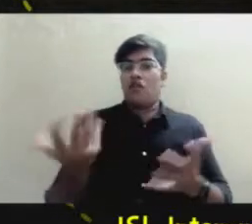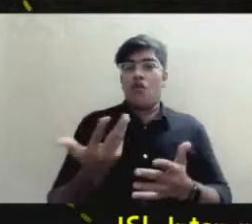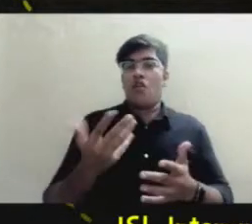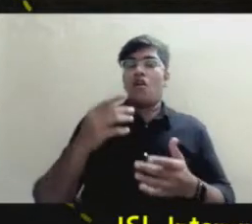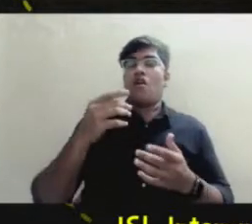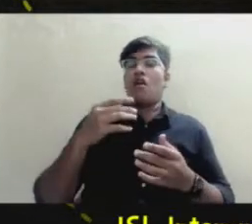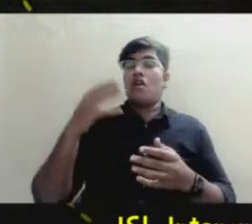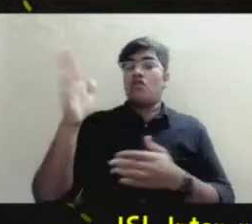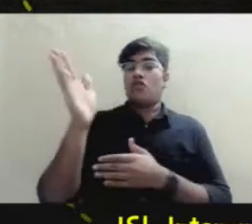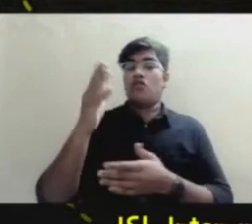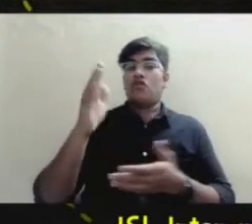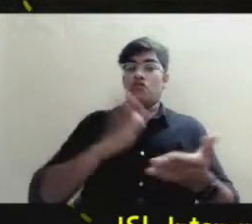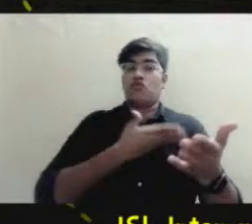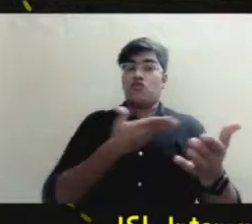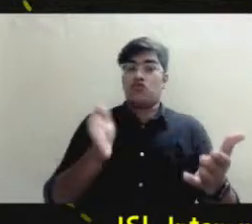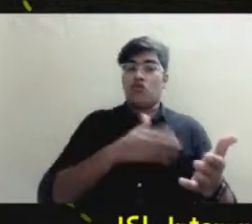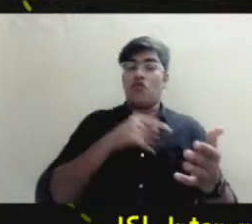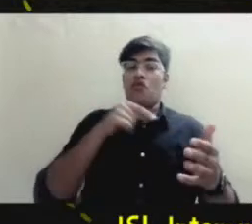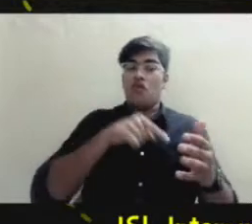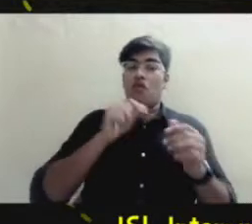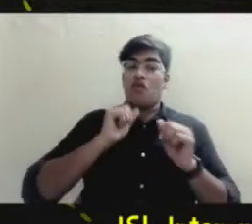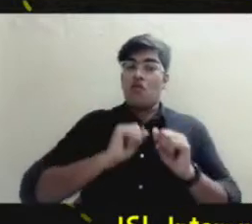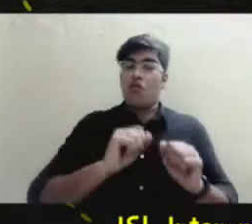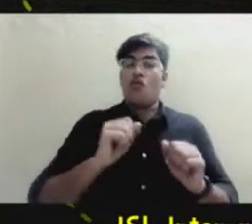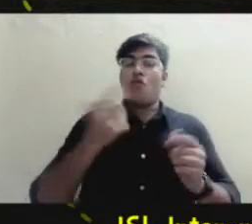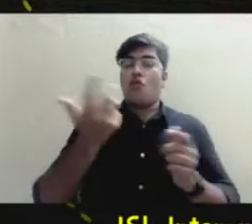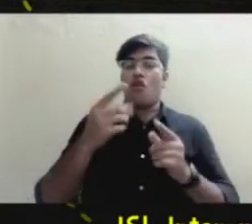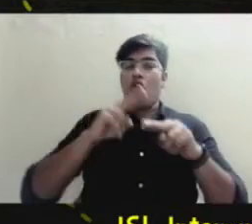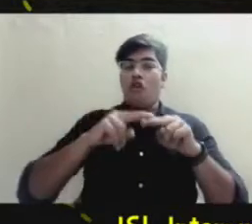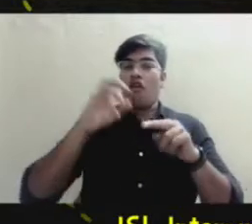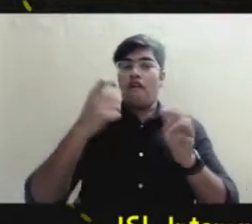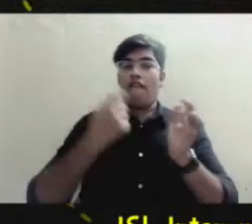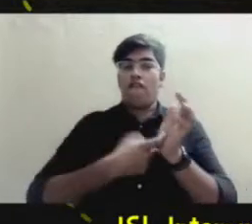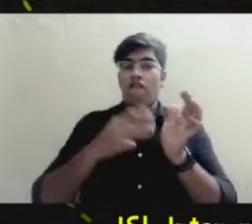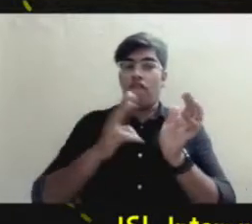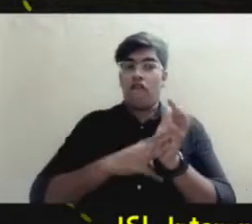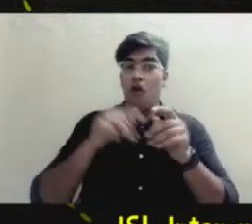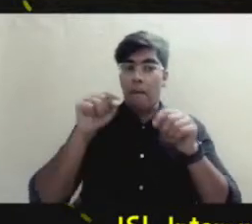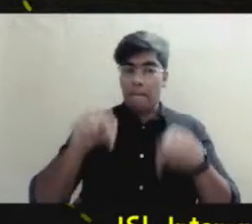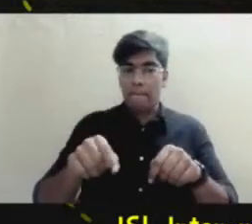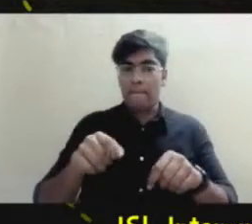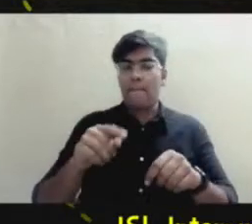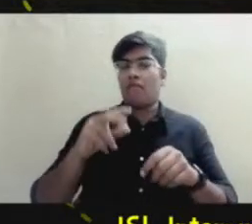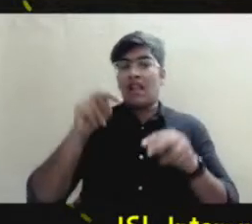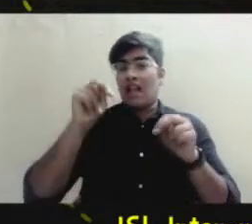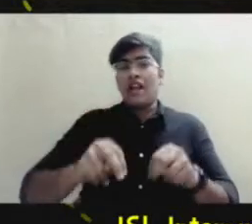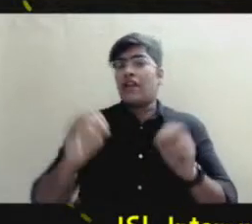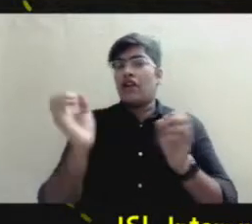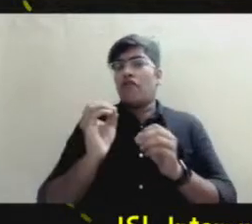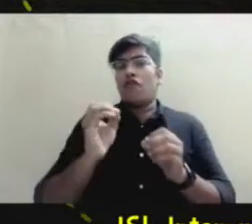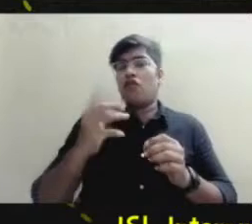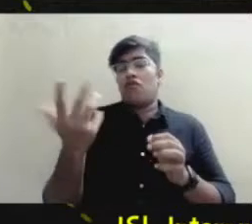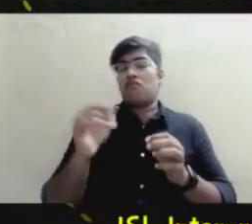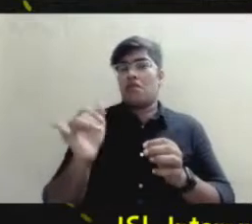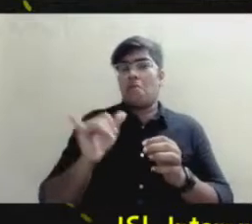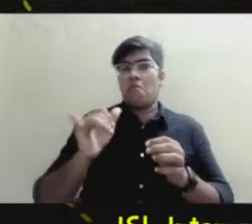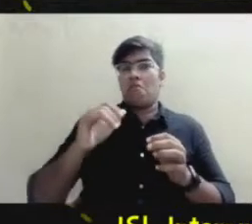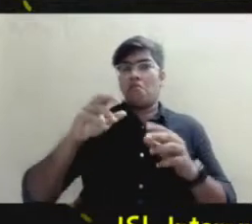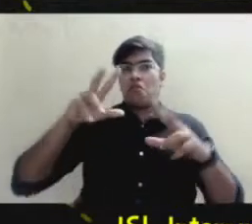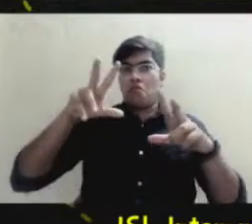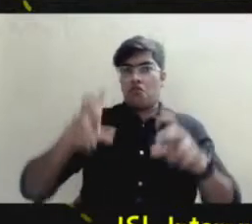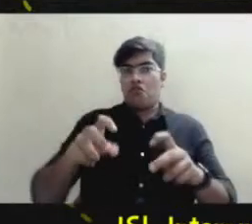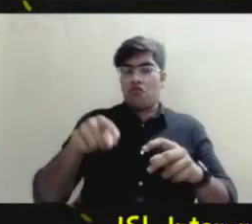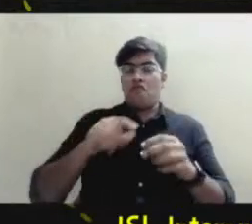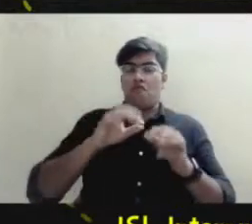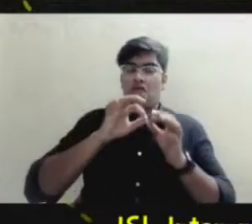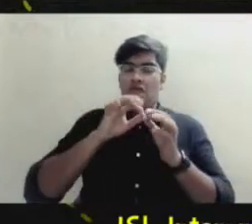itself need not be in a watertight space where you would not be a good performer of